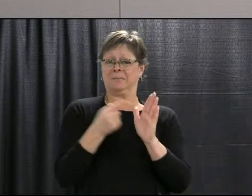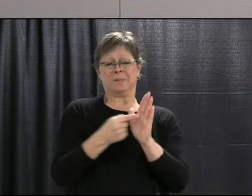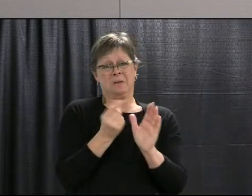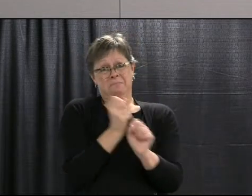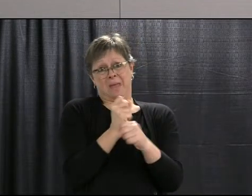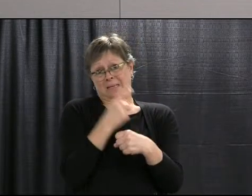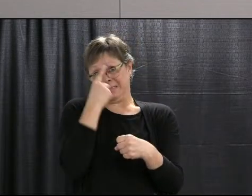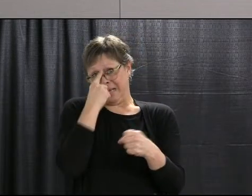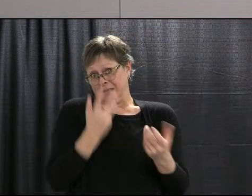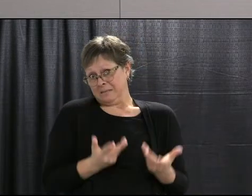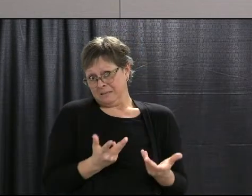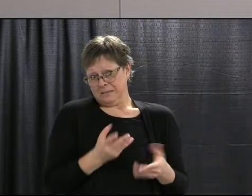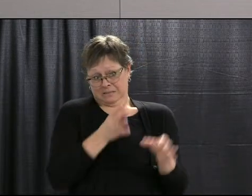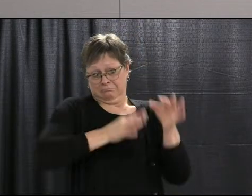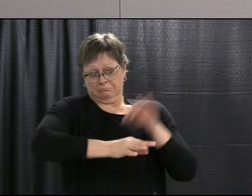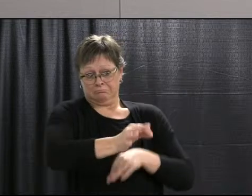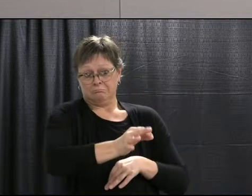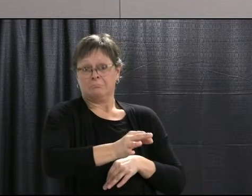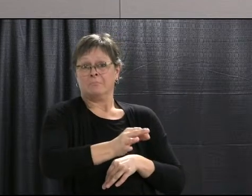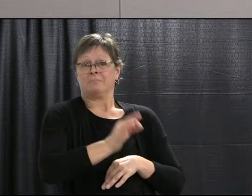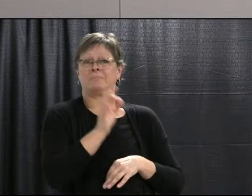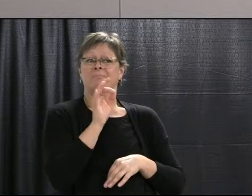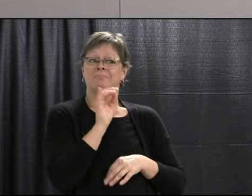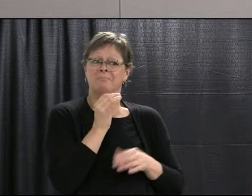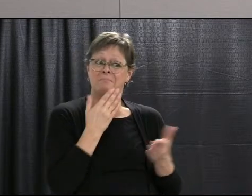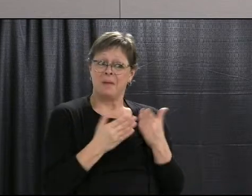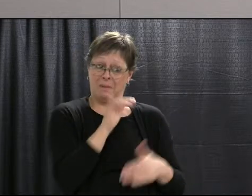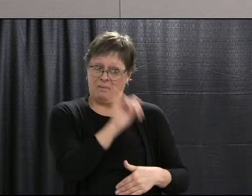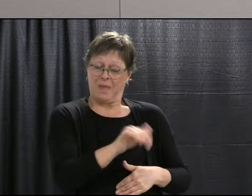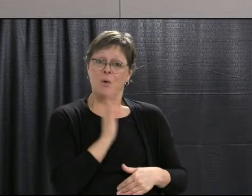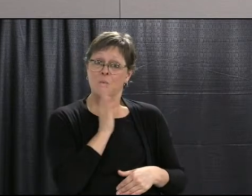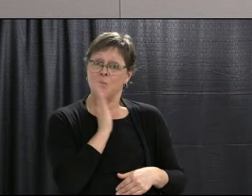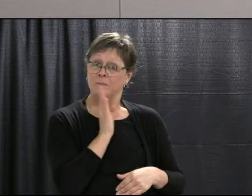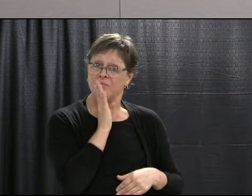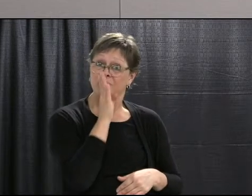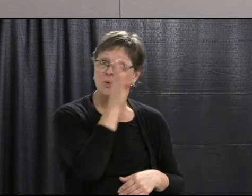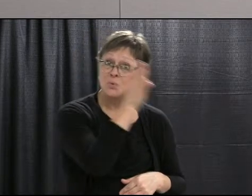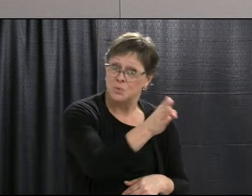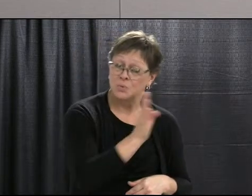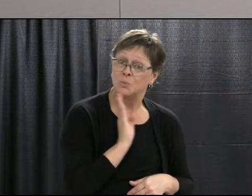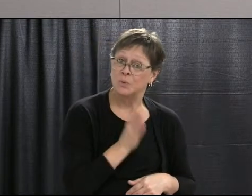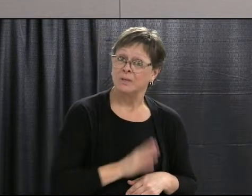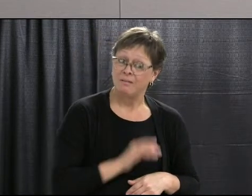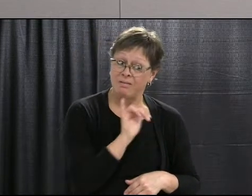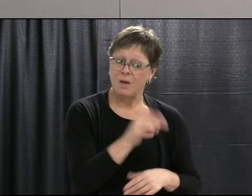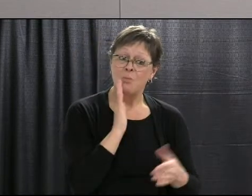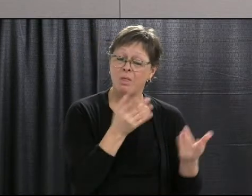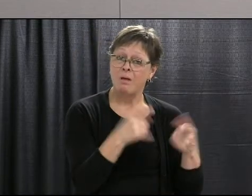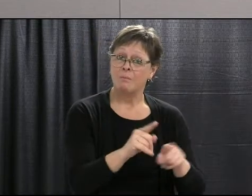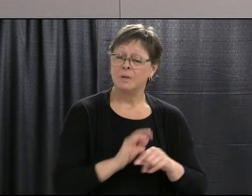and it seems like, this is the direction, when you can be proactive, as you said, with some of these conditions.